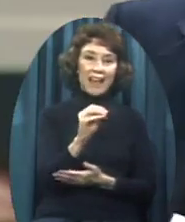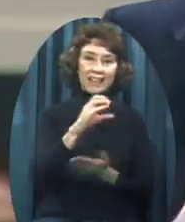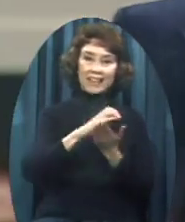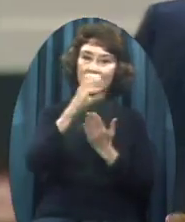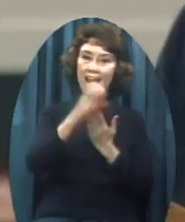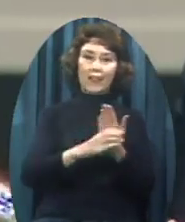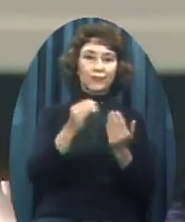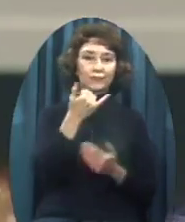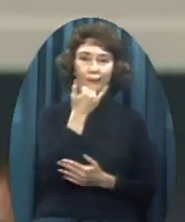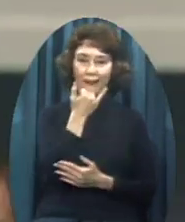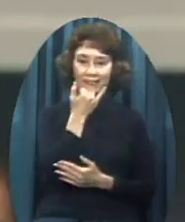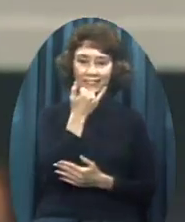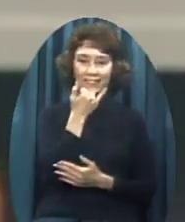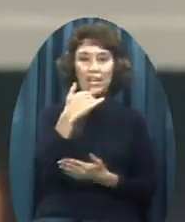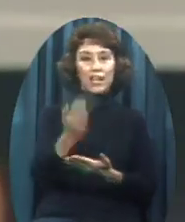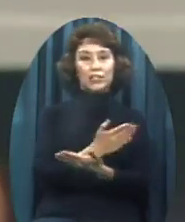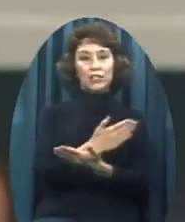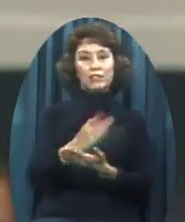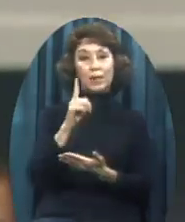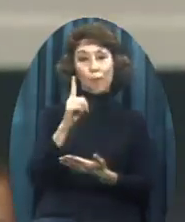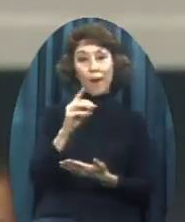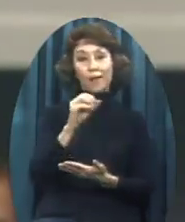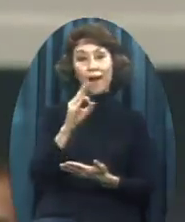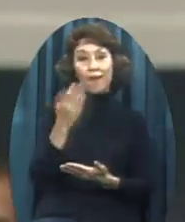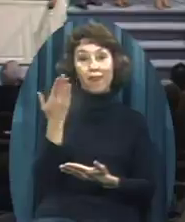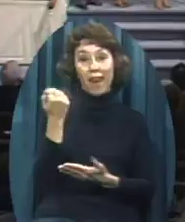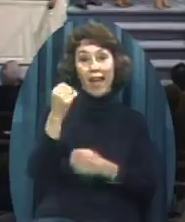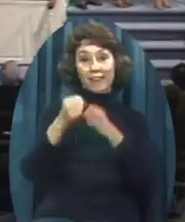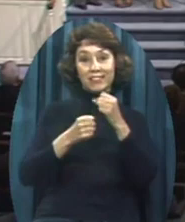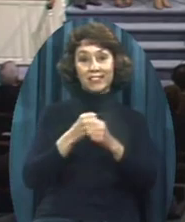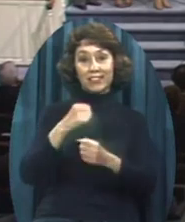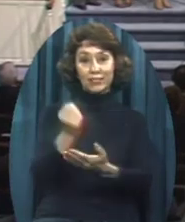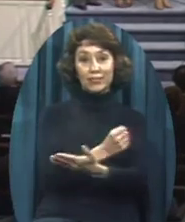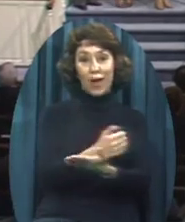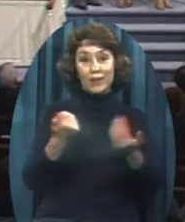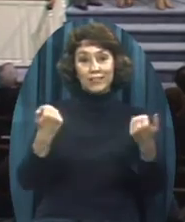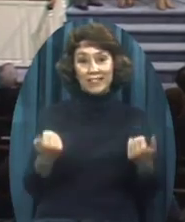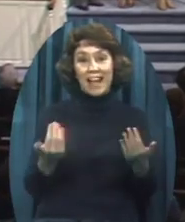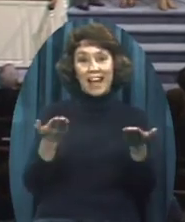going to sing one of last year's songs now, the Pantana family.